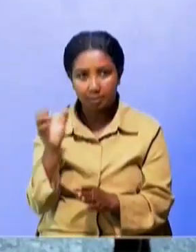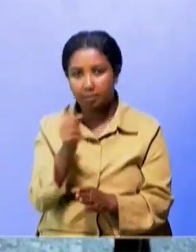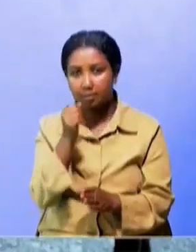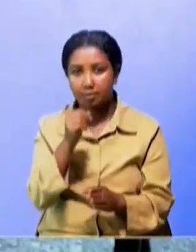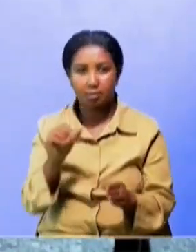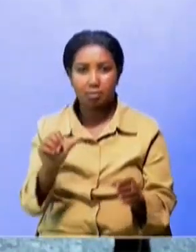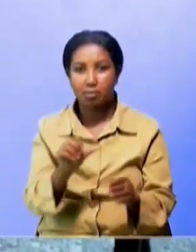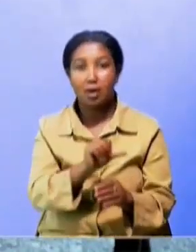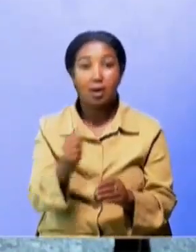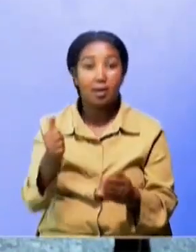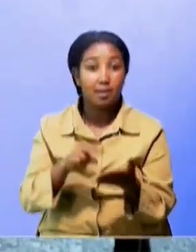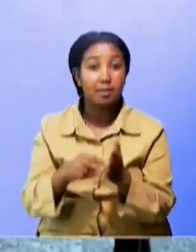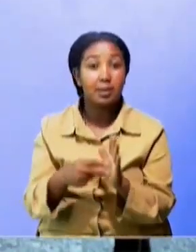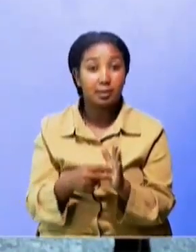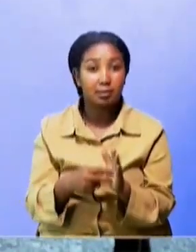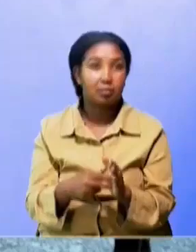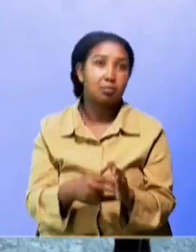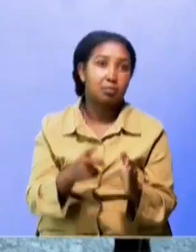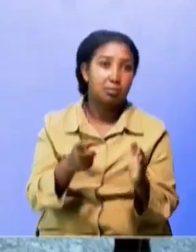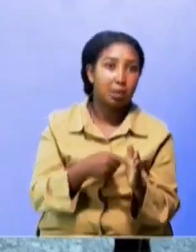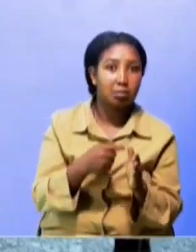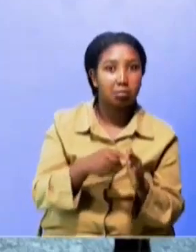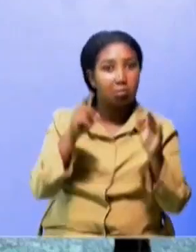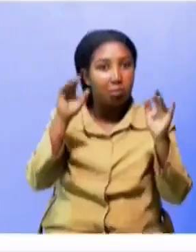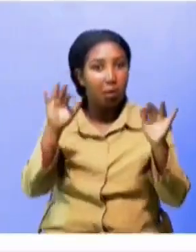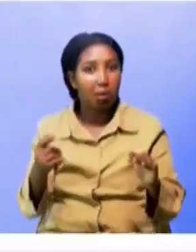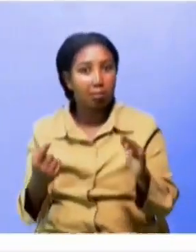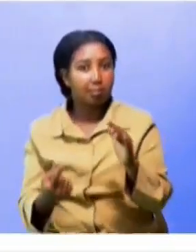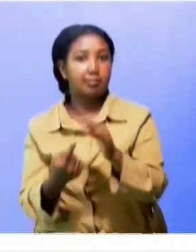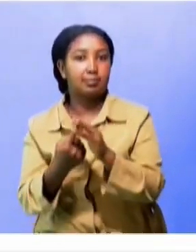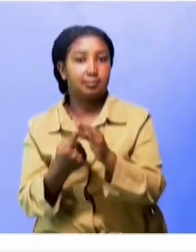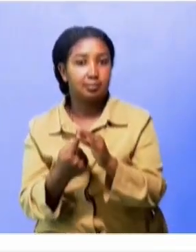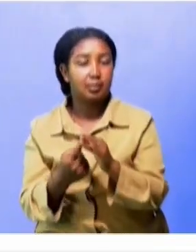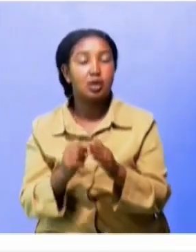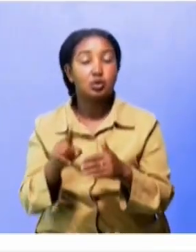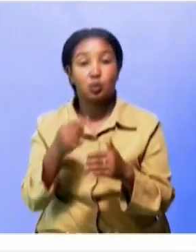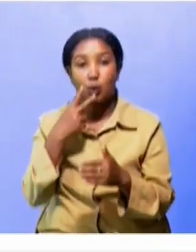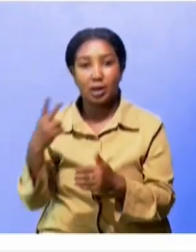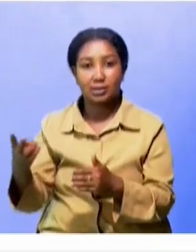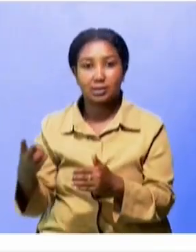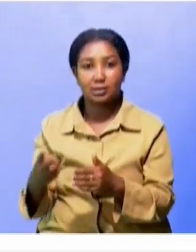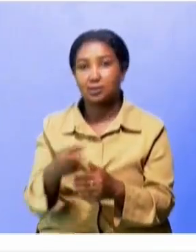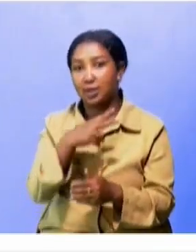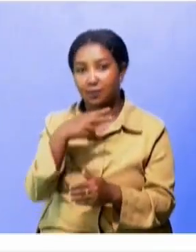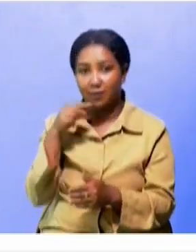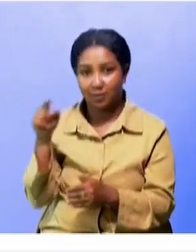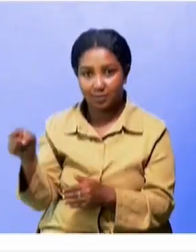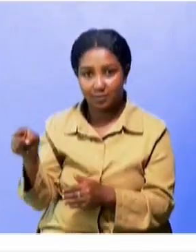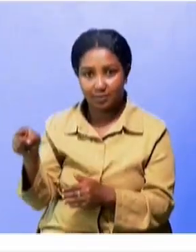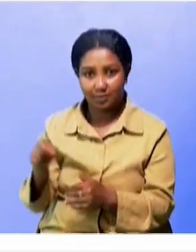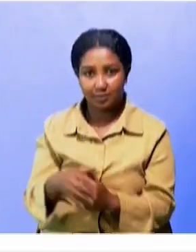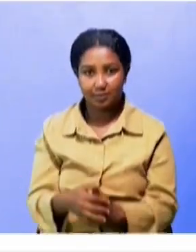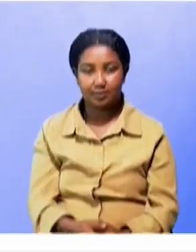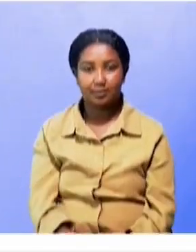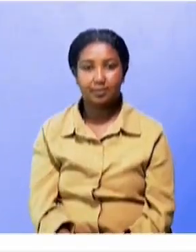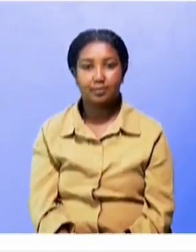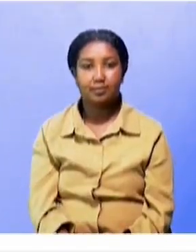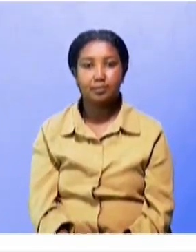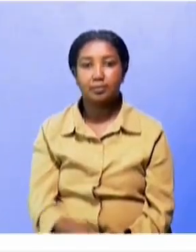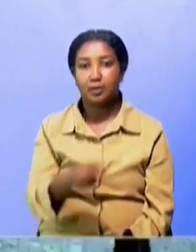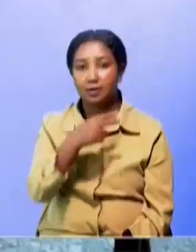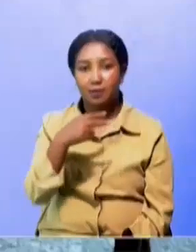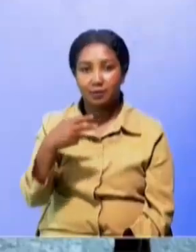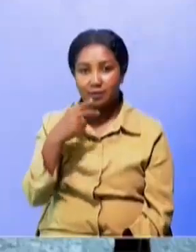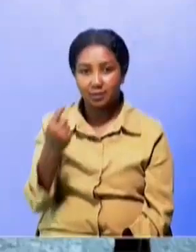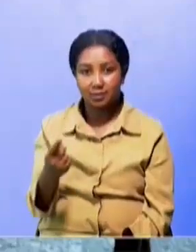In other words, it may rain. So okay, you can predict it. So look at, these are the verbs, right? These are the